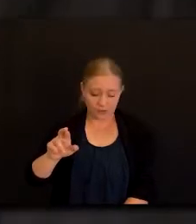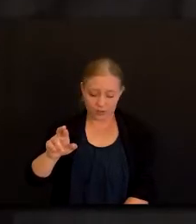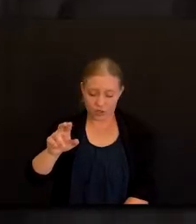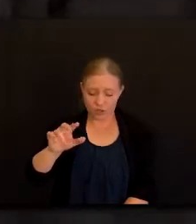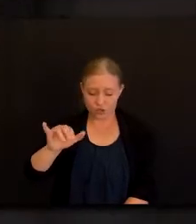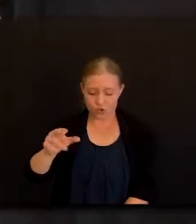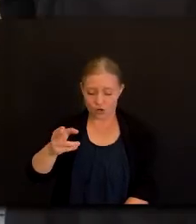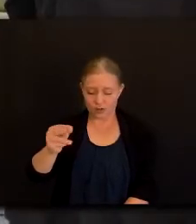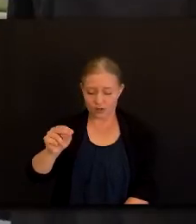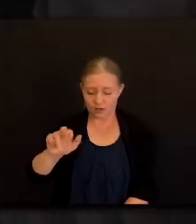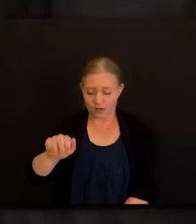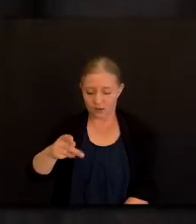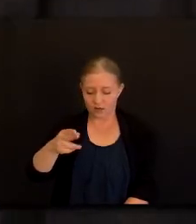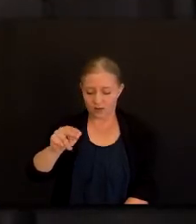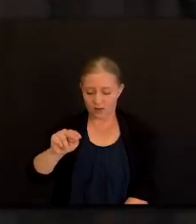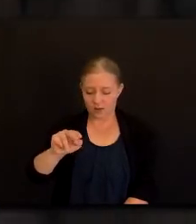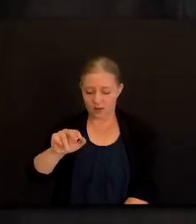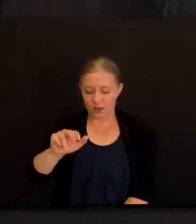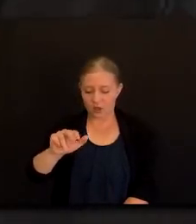Jonathan Andrew Gardner.